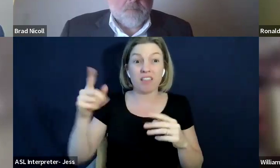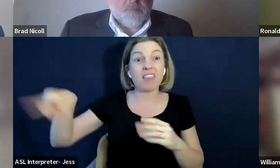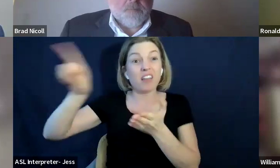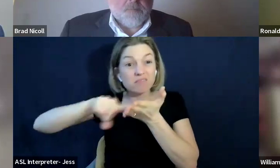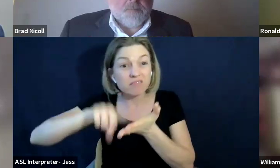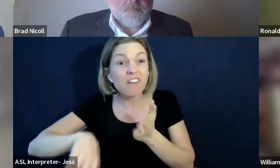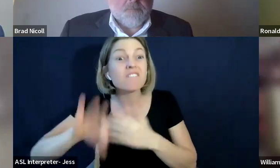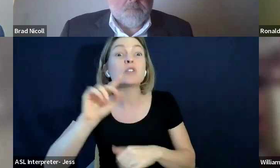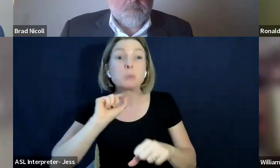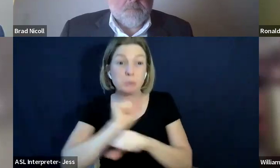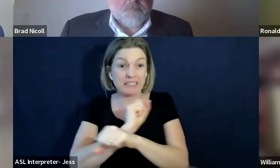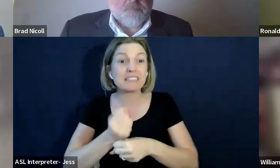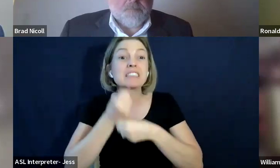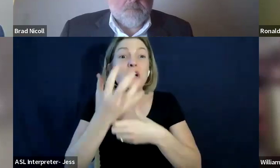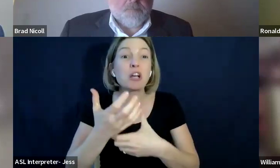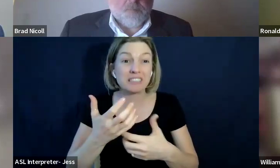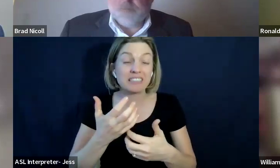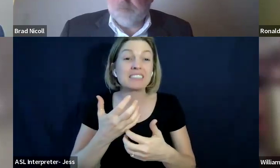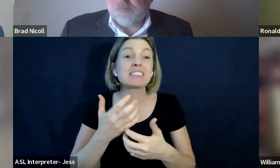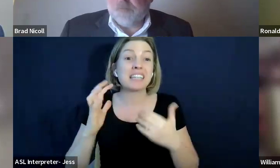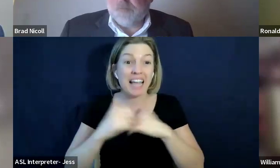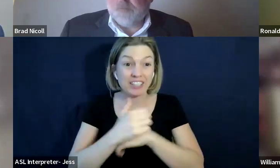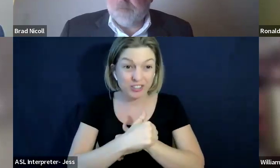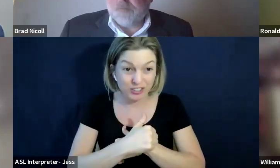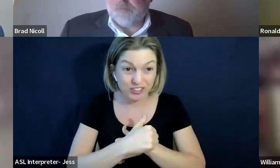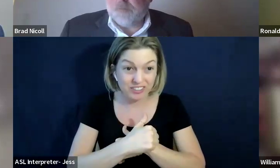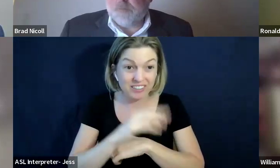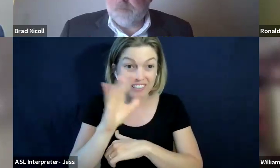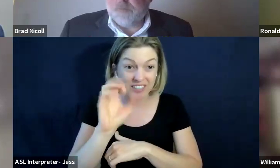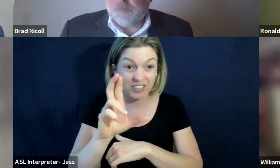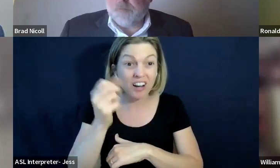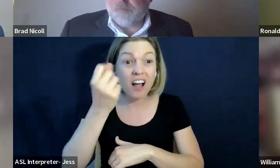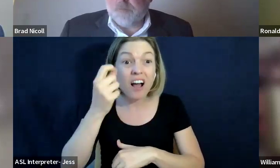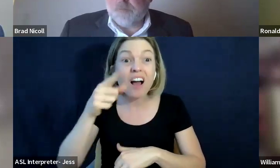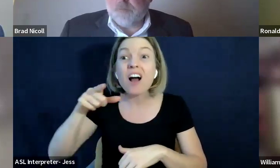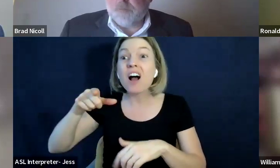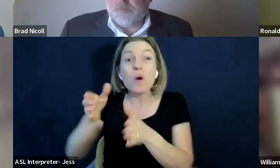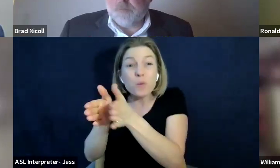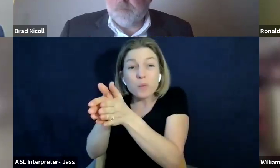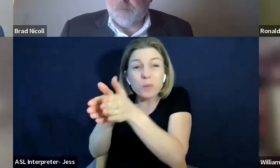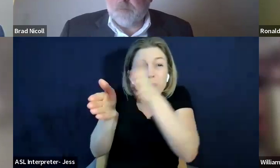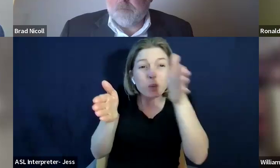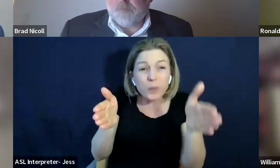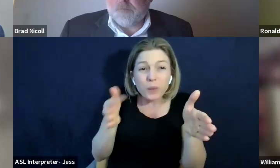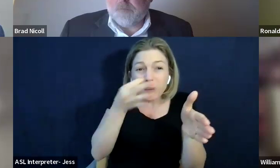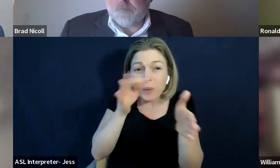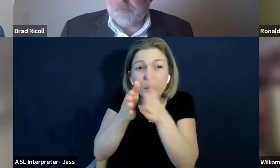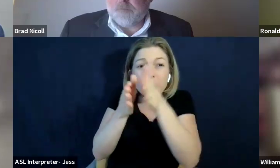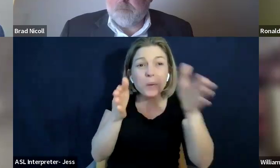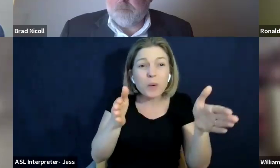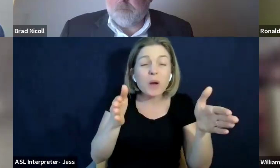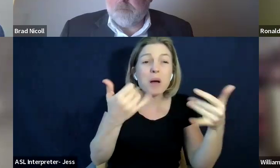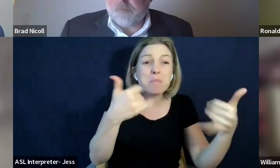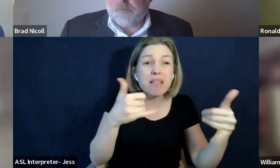lungs. This site is next to kids' ball fields that are used by kids throughout the city. If